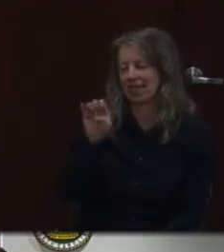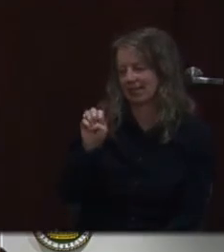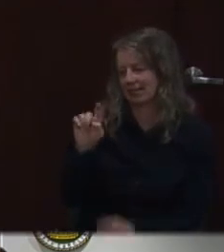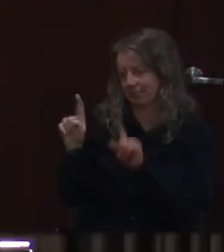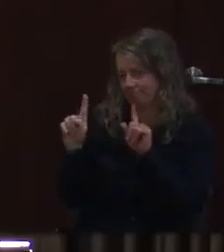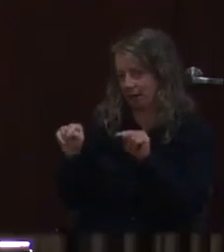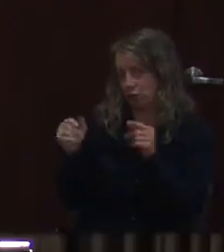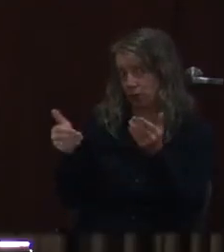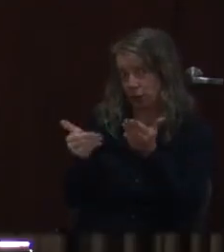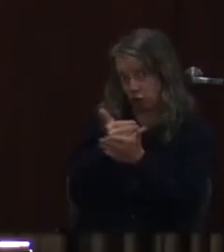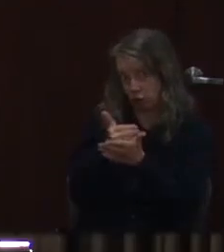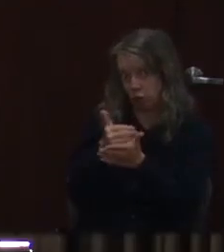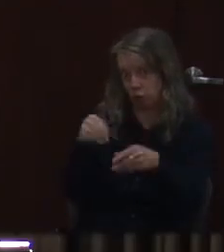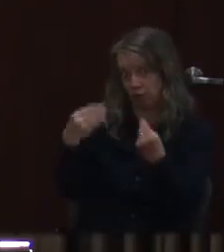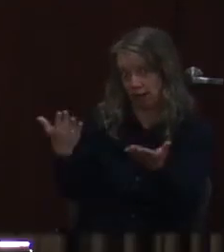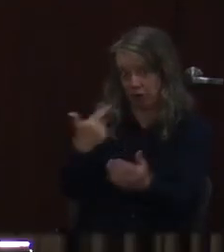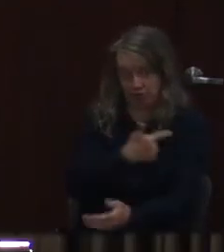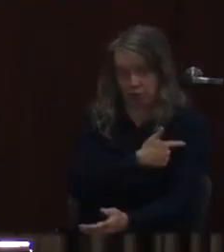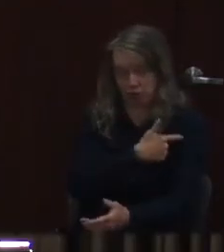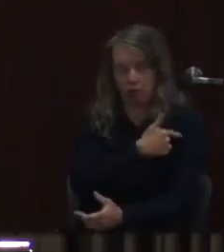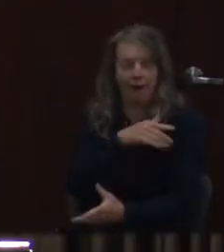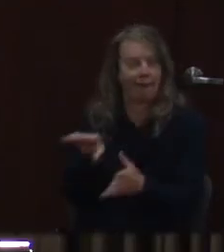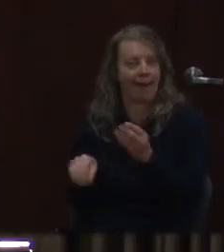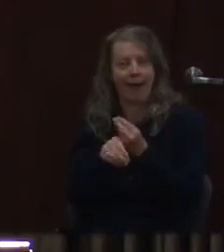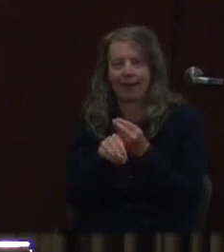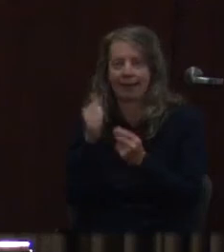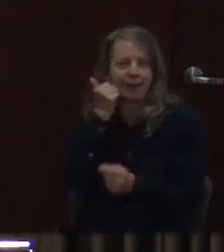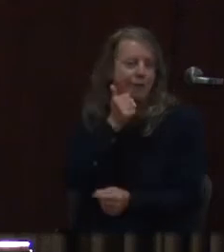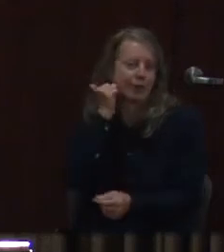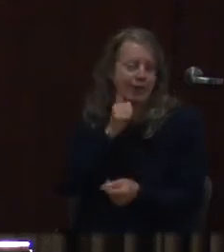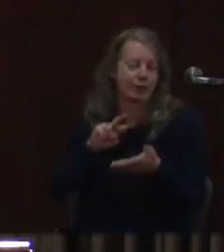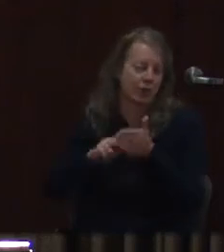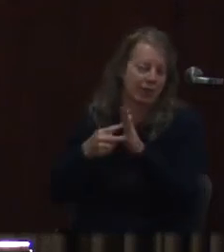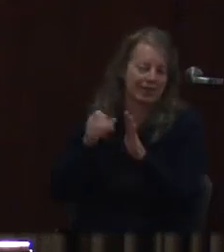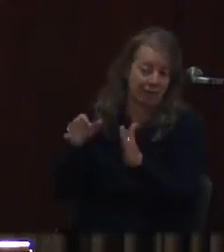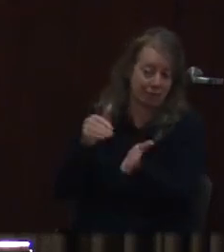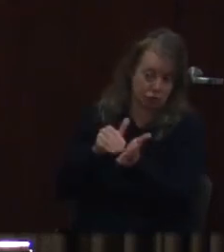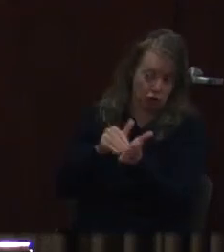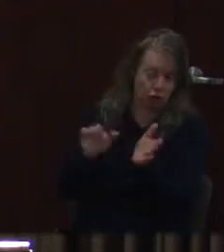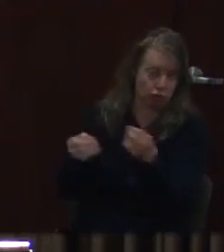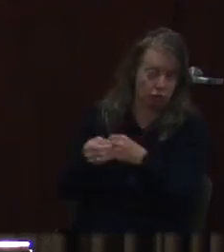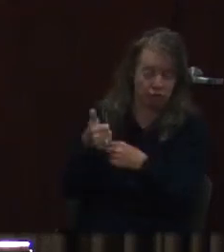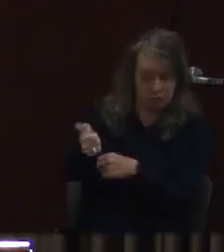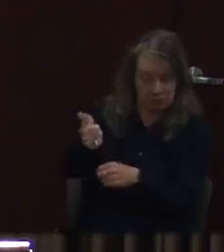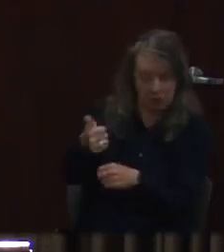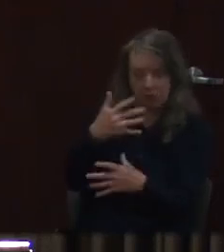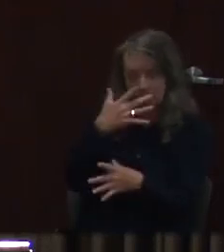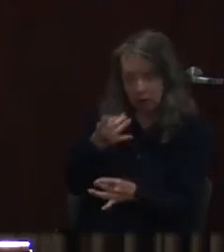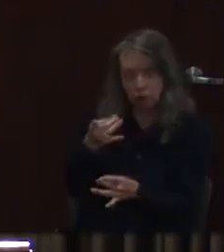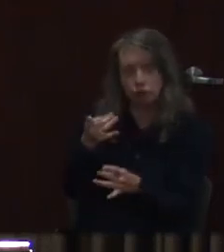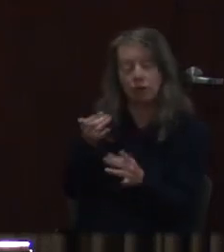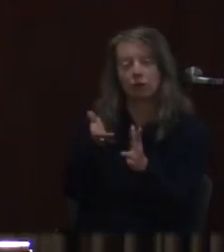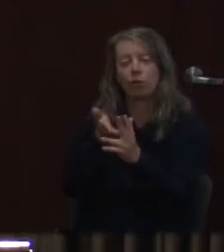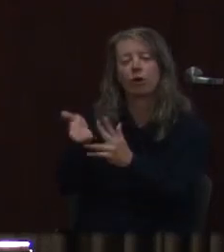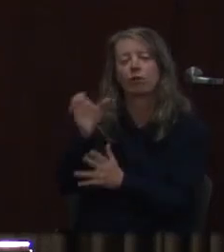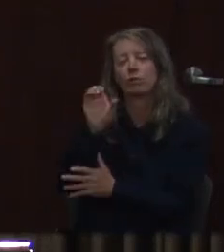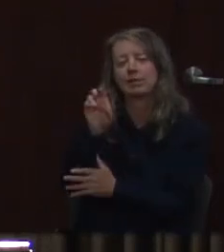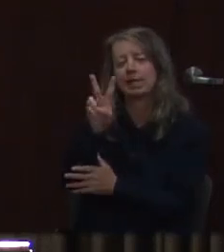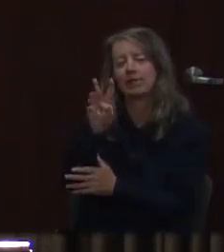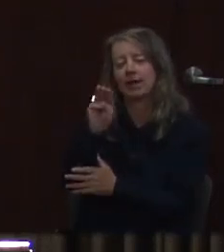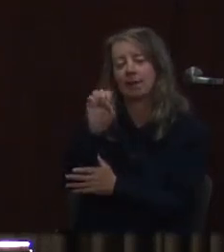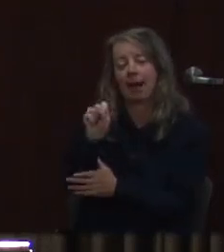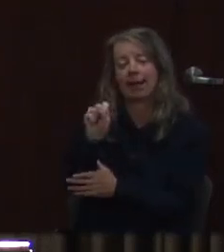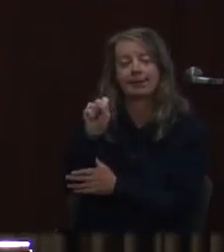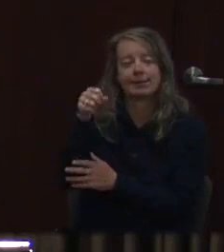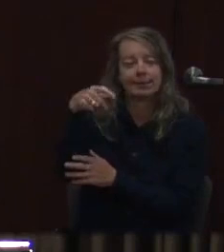day. And what that really means is that if a provider's office is interested, going through the CVMS portal and getting approved